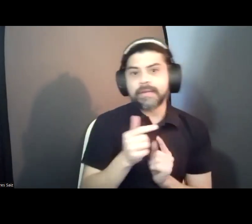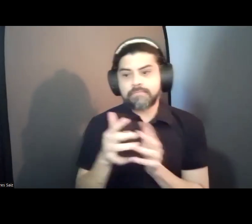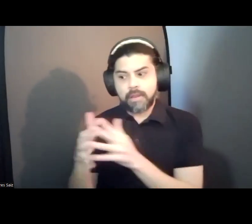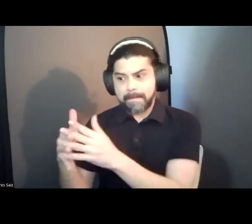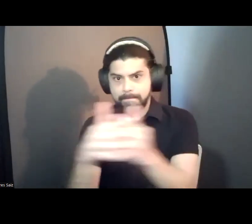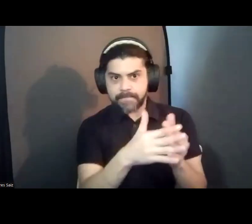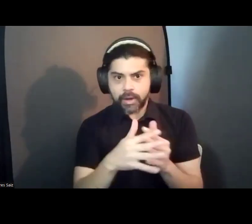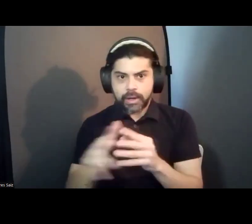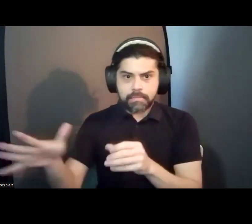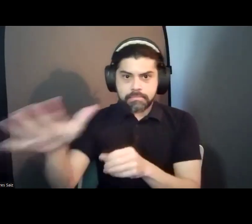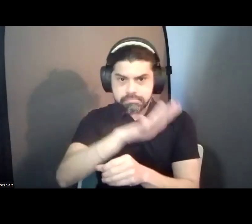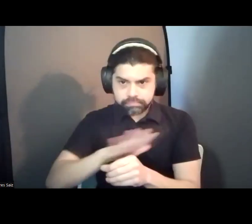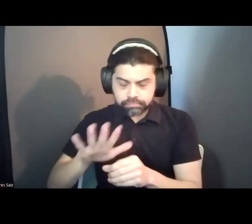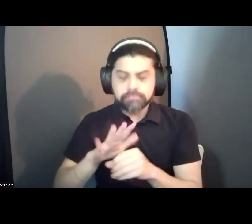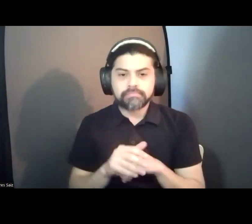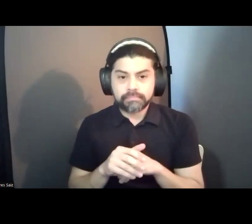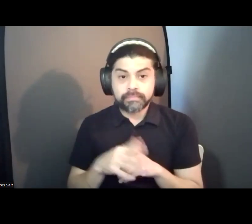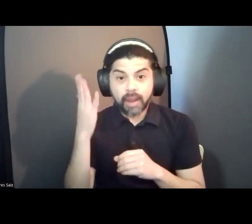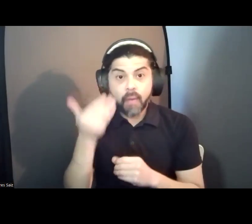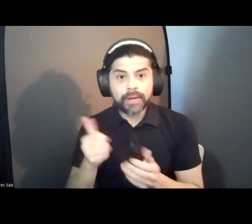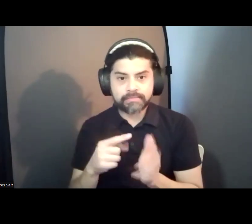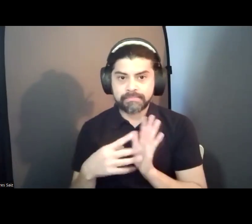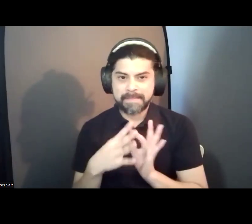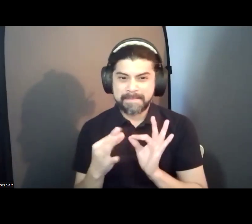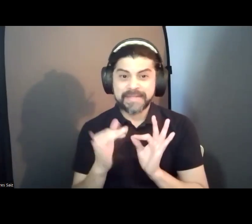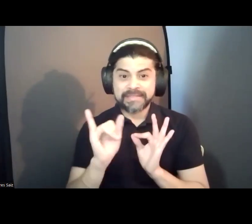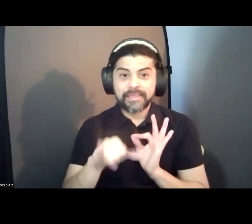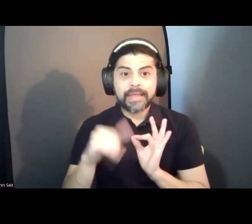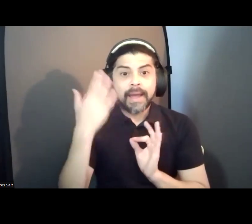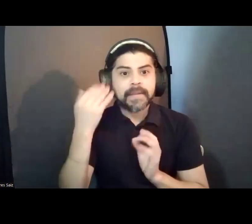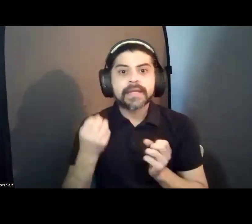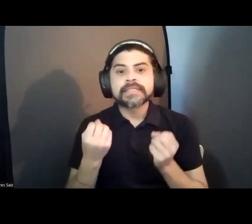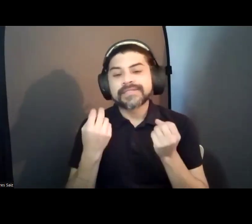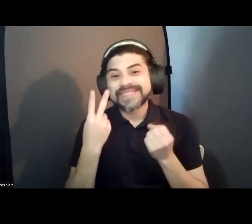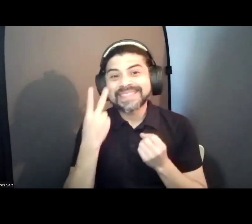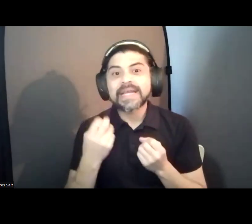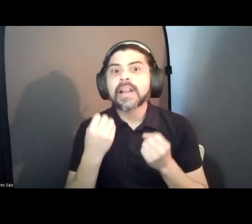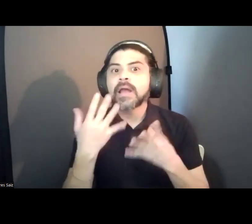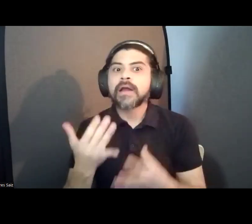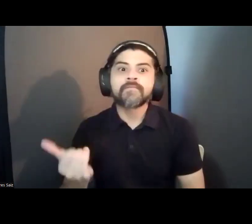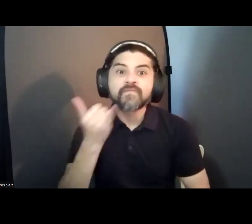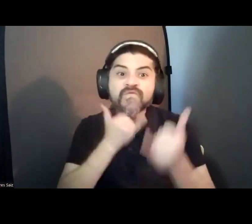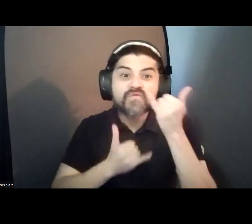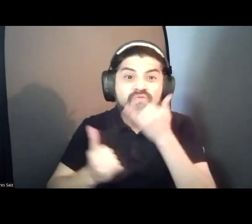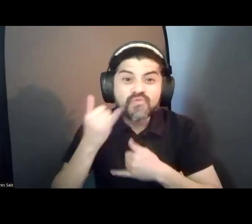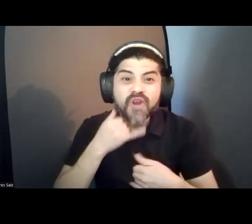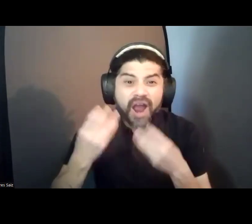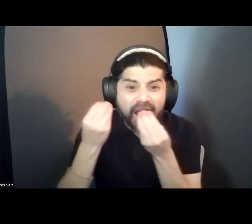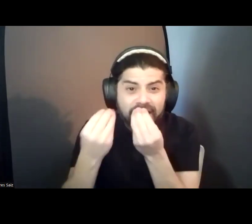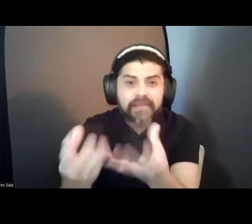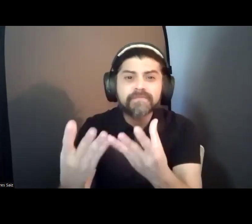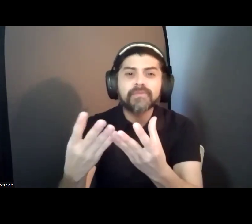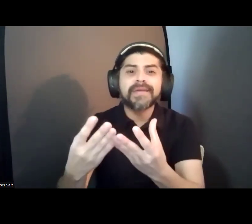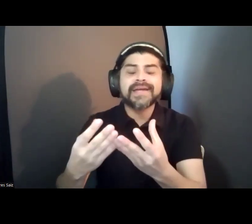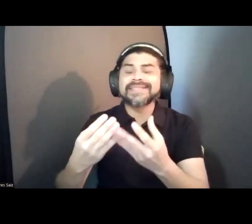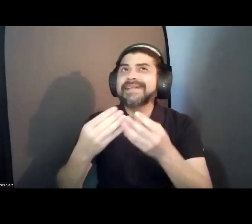that up because again, we are seeing disinformation in mass, flooding of the zone,